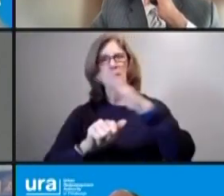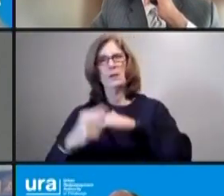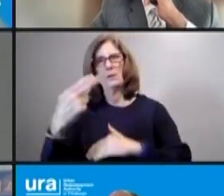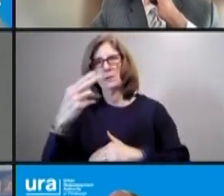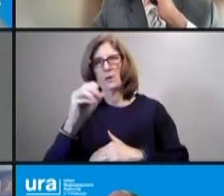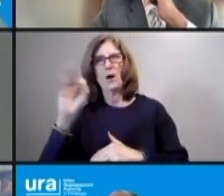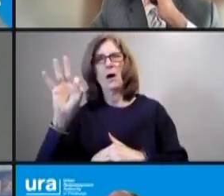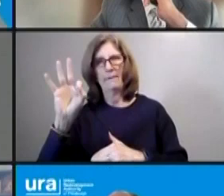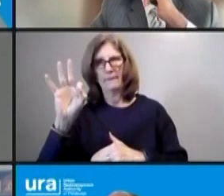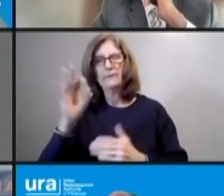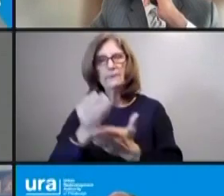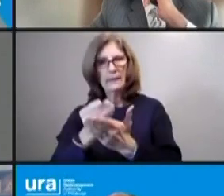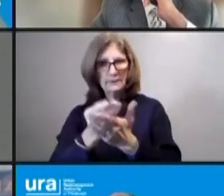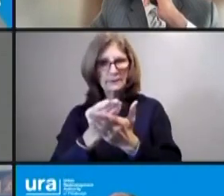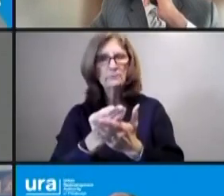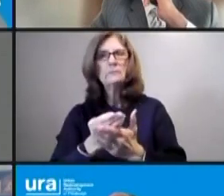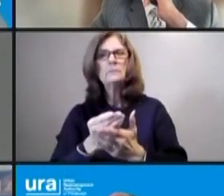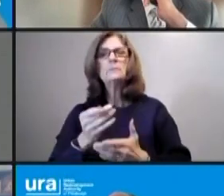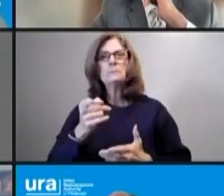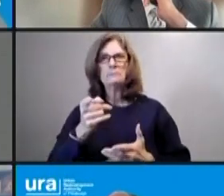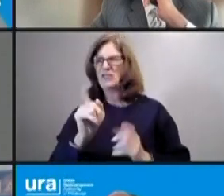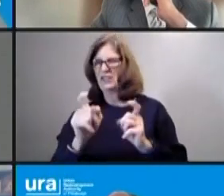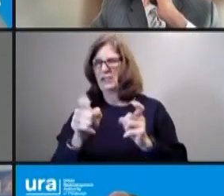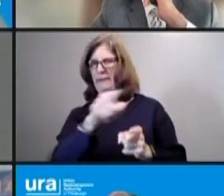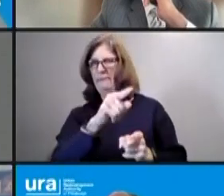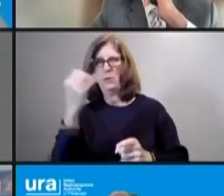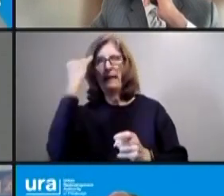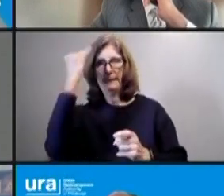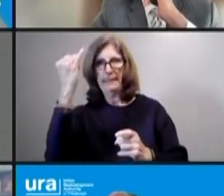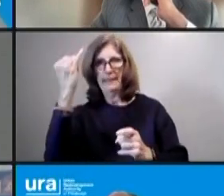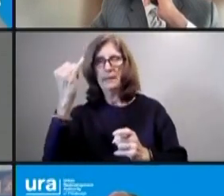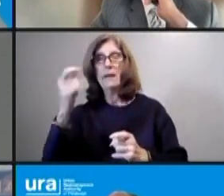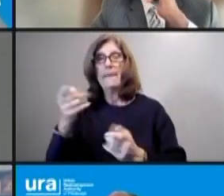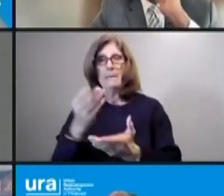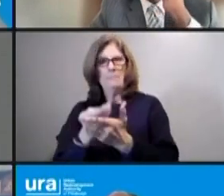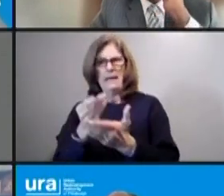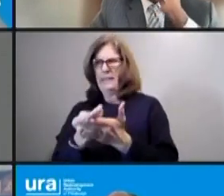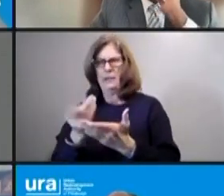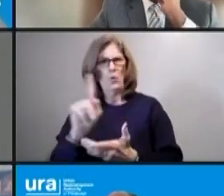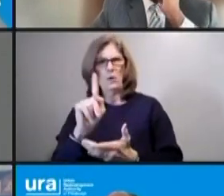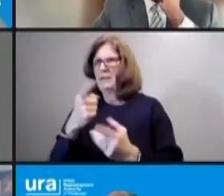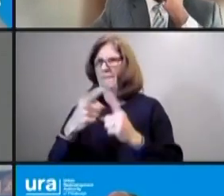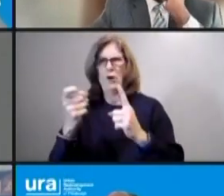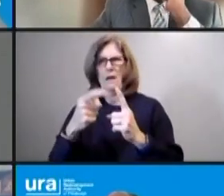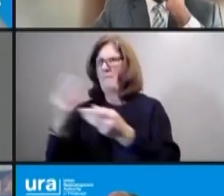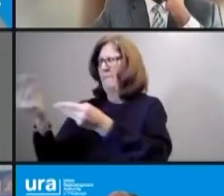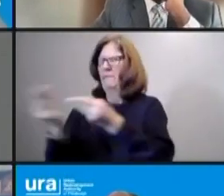as well, just to give context of the extra monies that go into these programs.